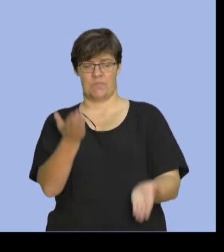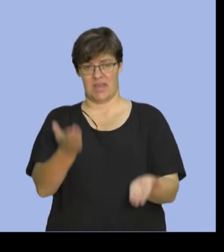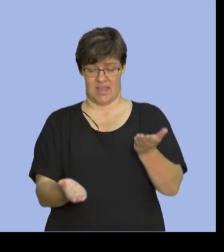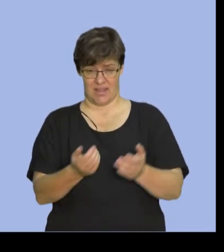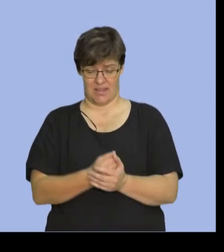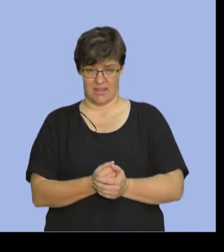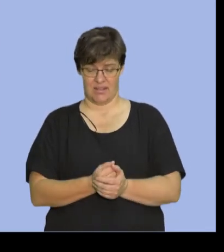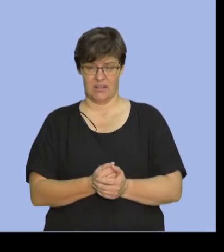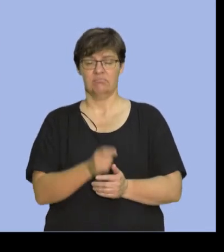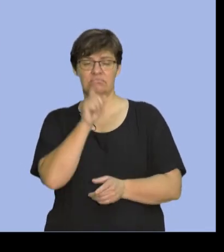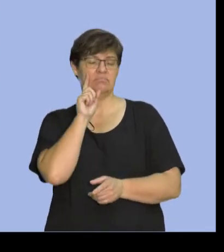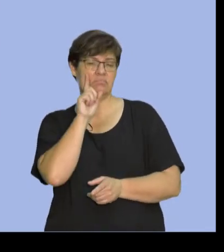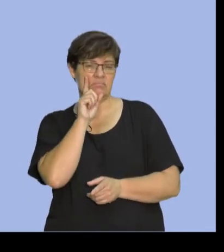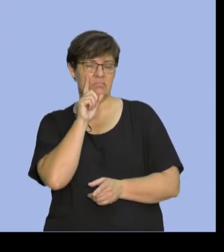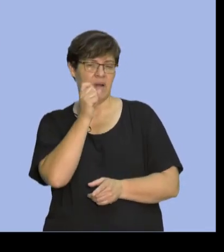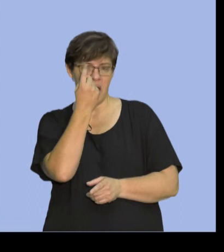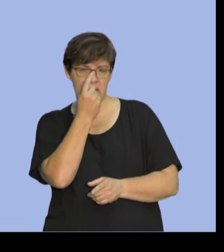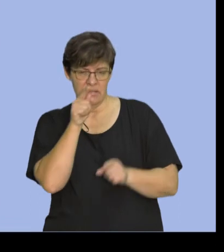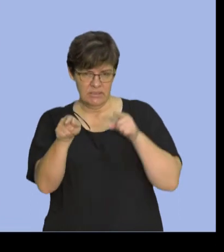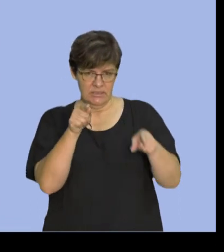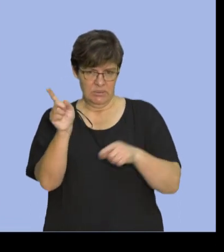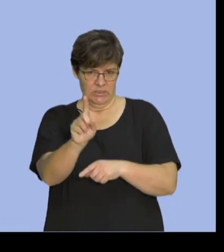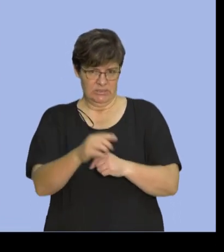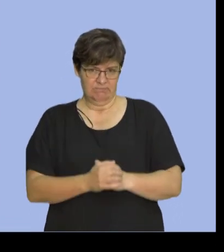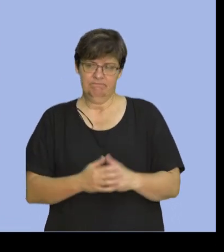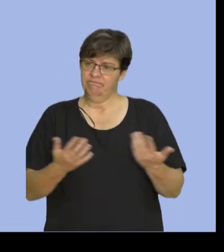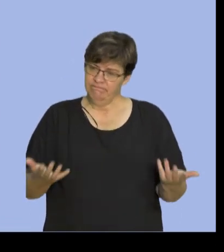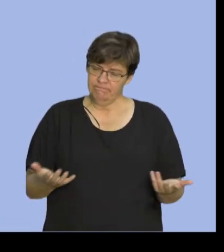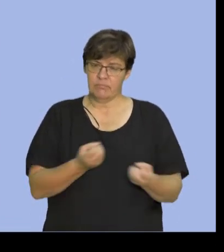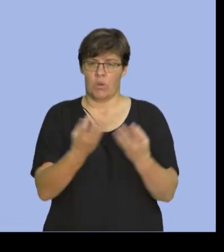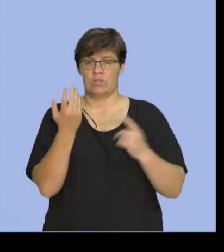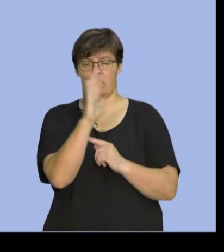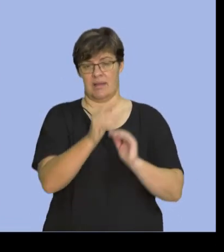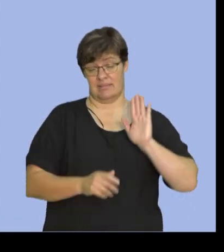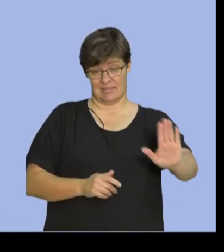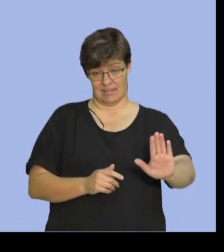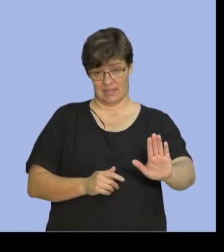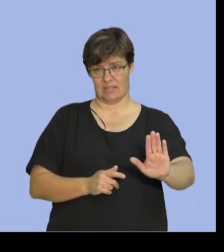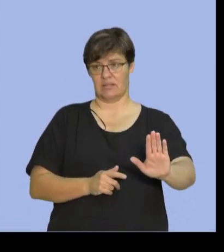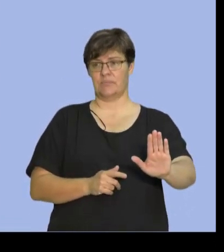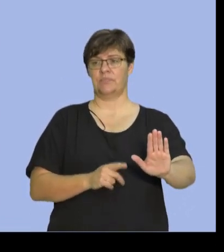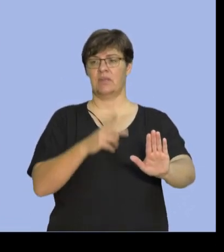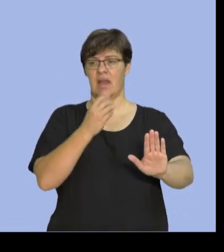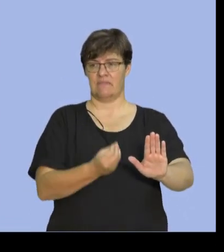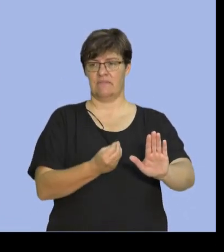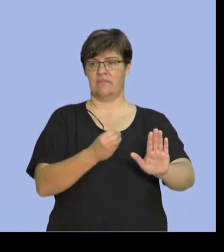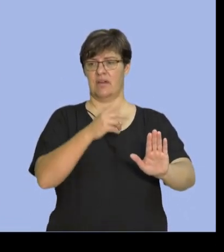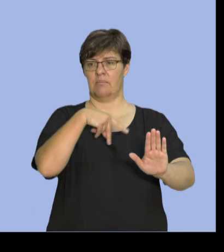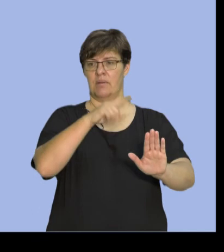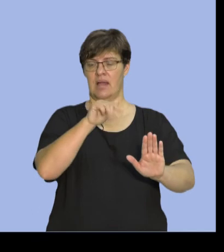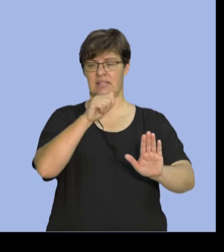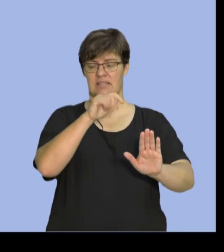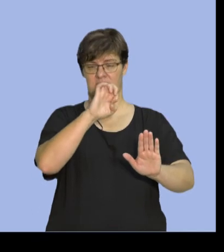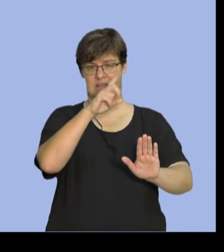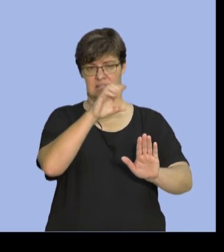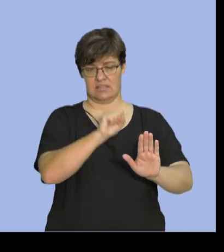it will test the understanding between the two. So most plant cells contain plastids, whereas animal cells do